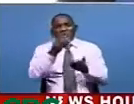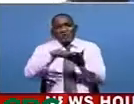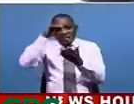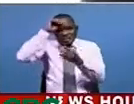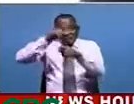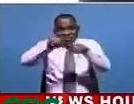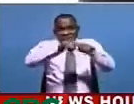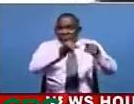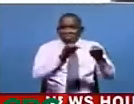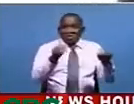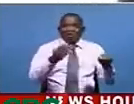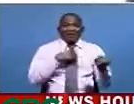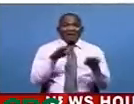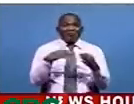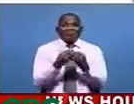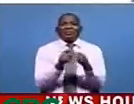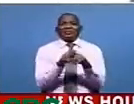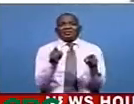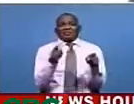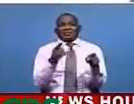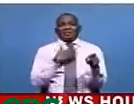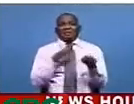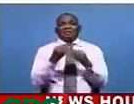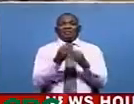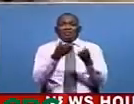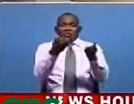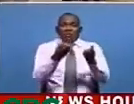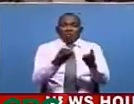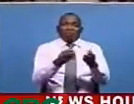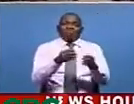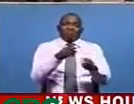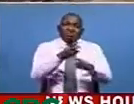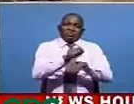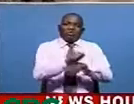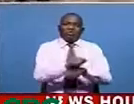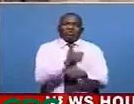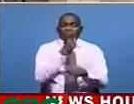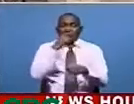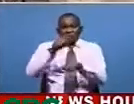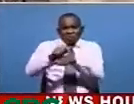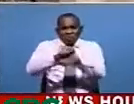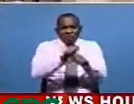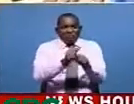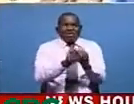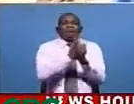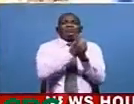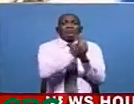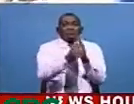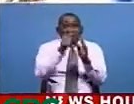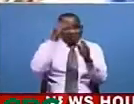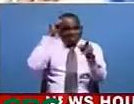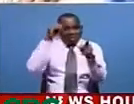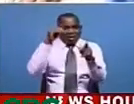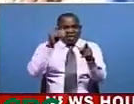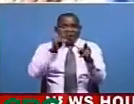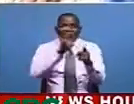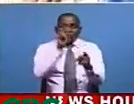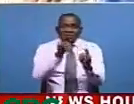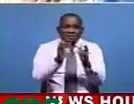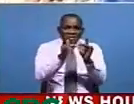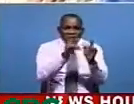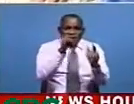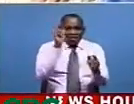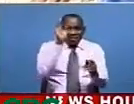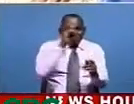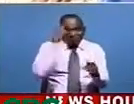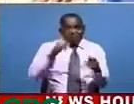away. No, that's not my family. This is what you want to do. They'll support you. Working with raw talent, Kofi resorts to the internet for